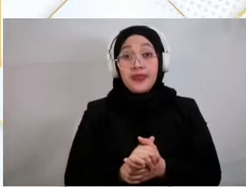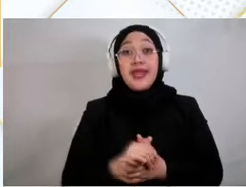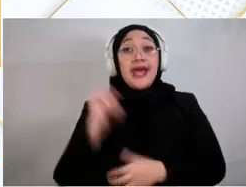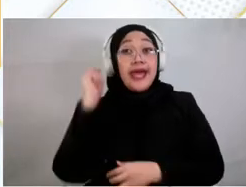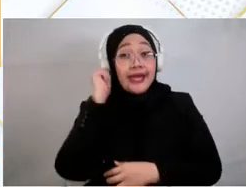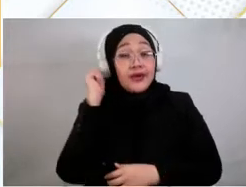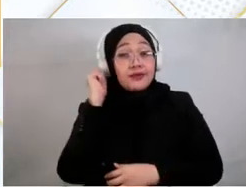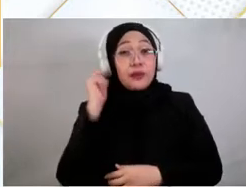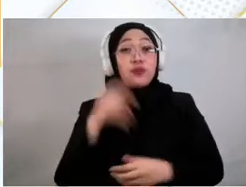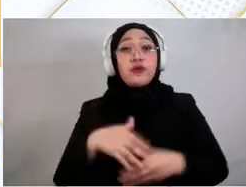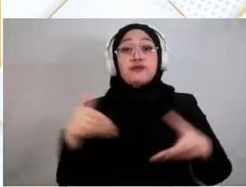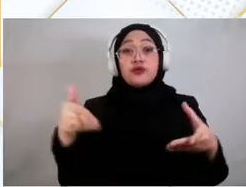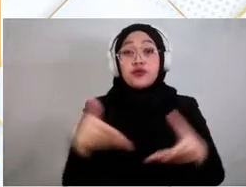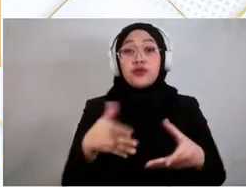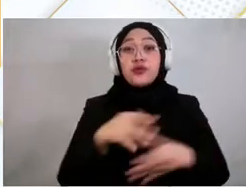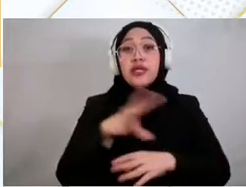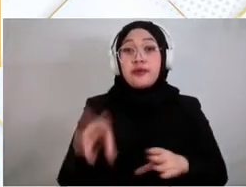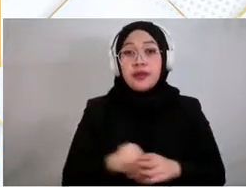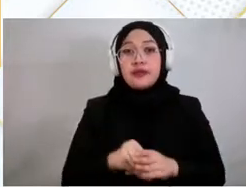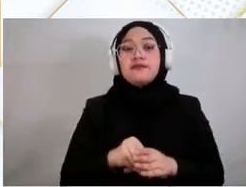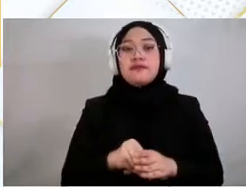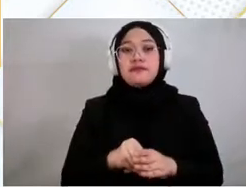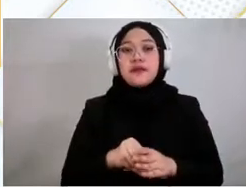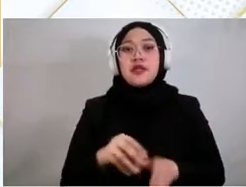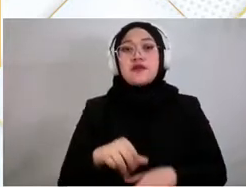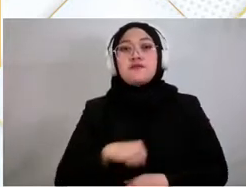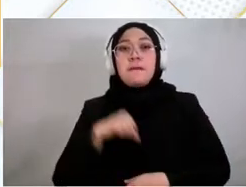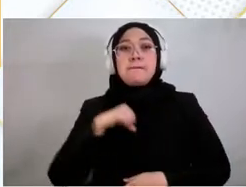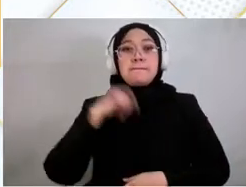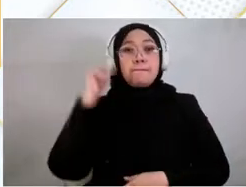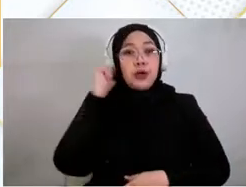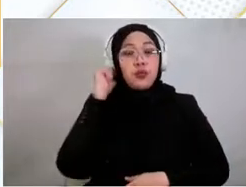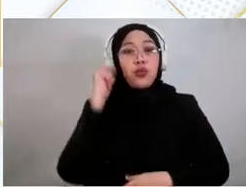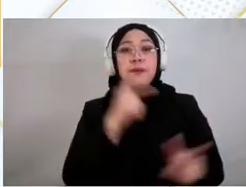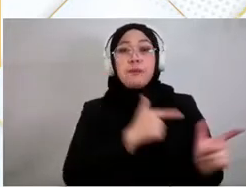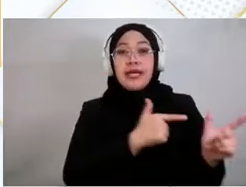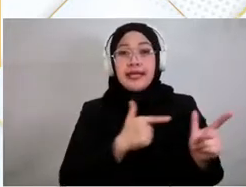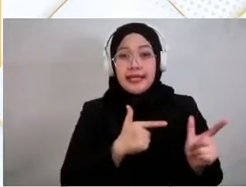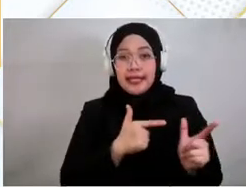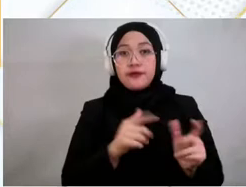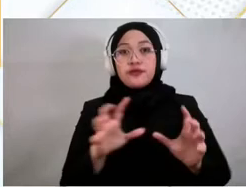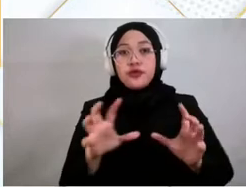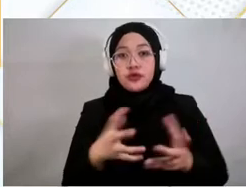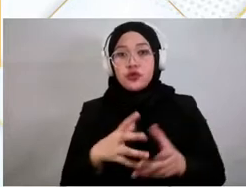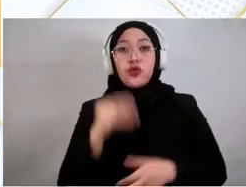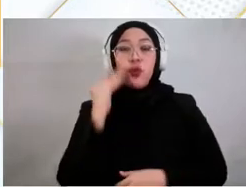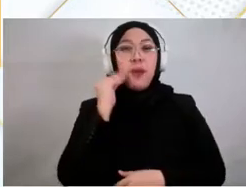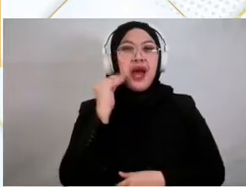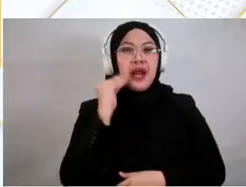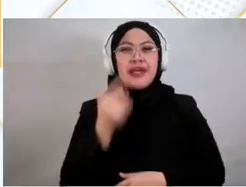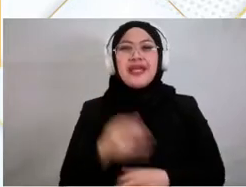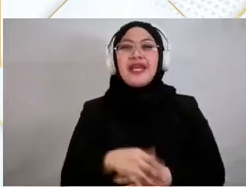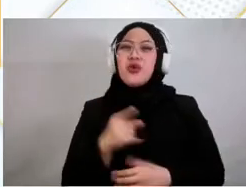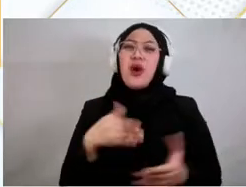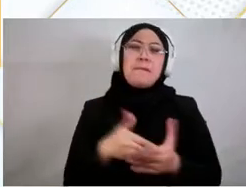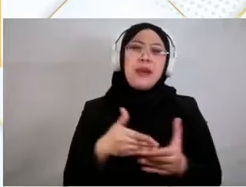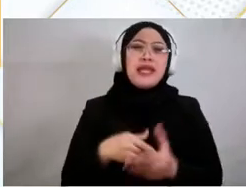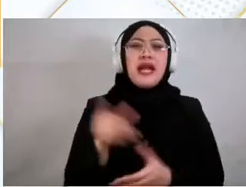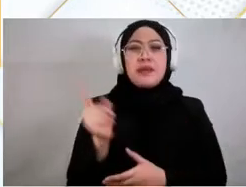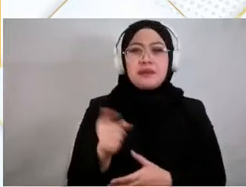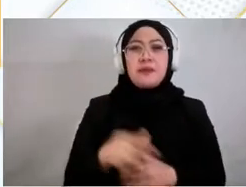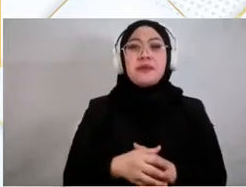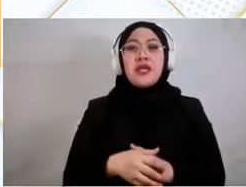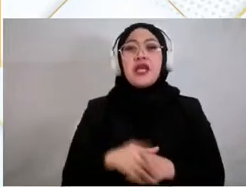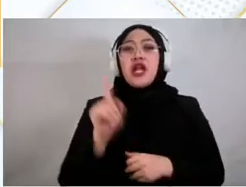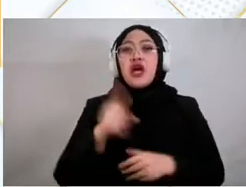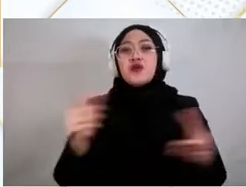unit also deprives the female military operational experiences. It is challenged because once we deploy